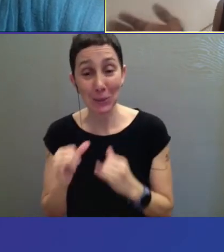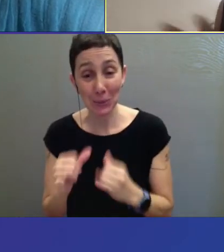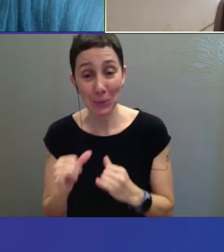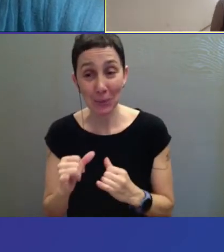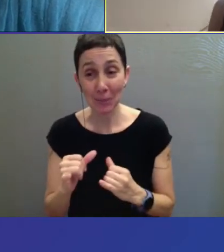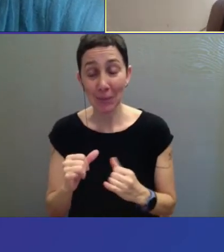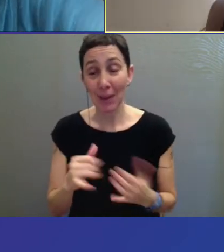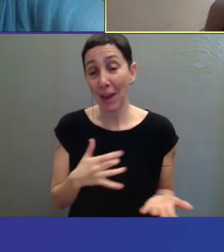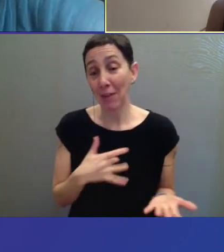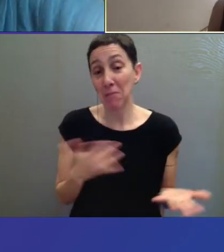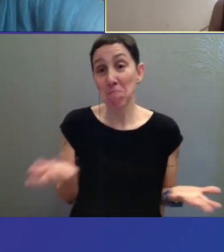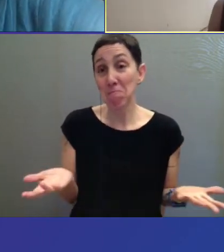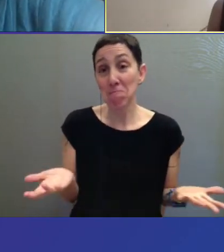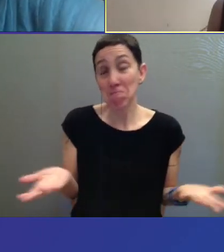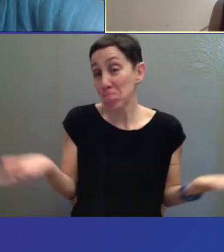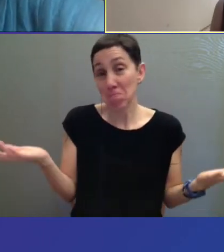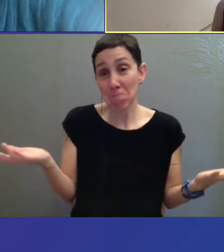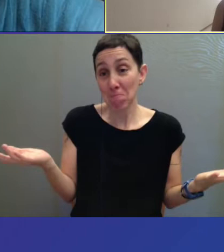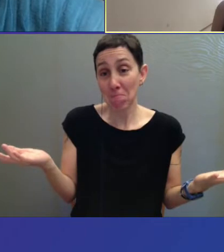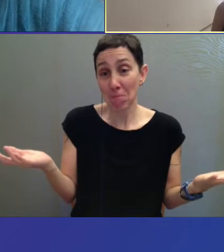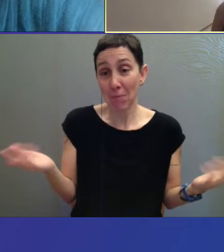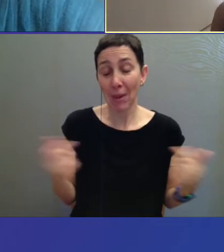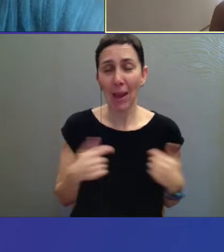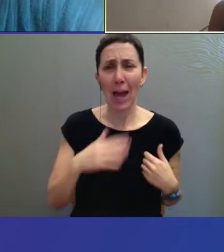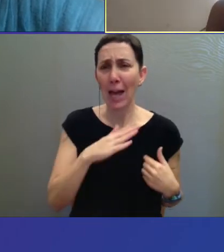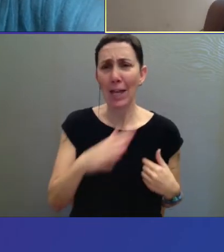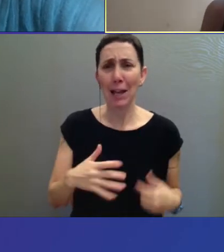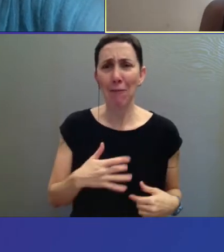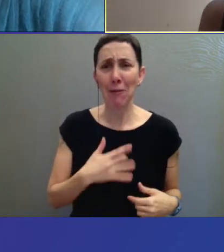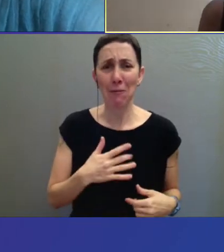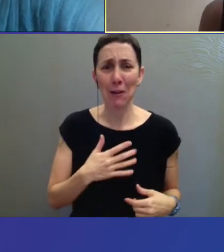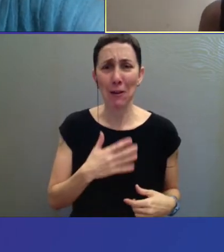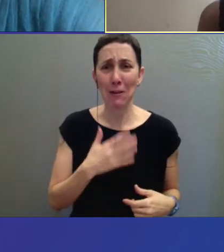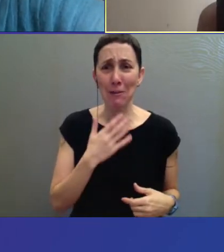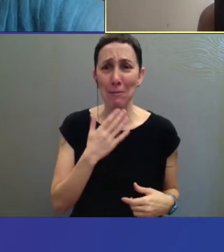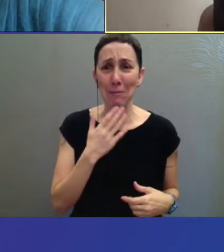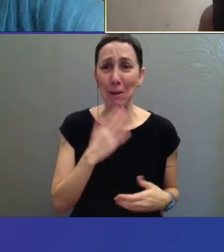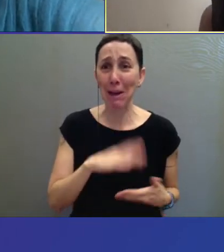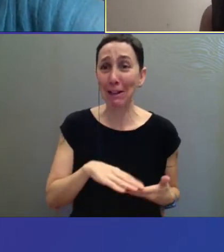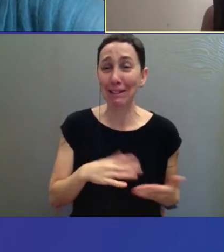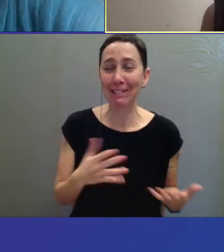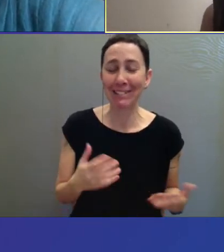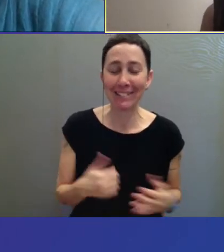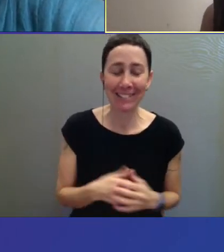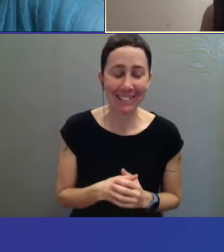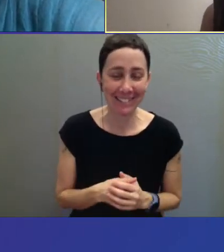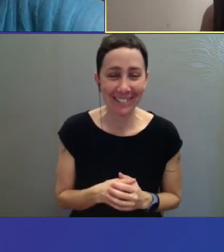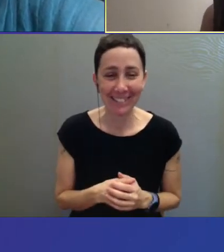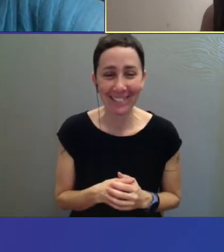me, I never felt abandoned, perhaps, I don't know. And